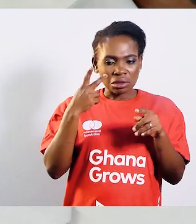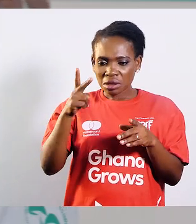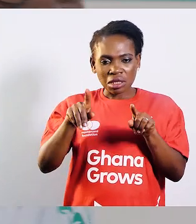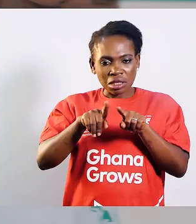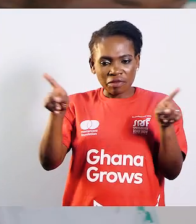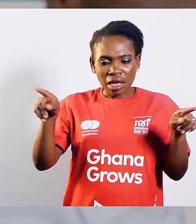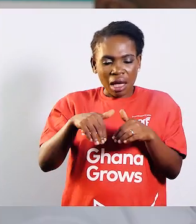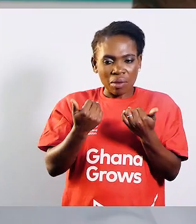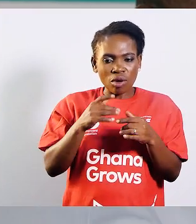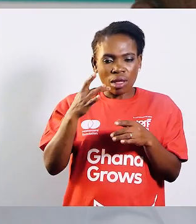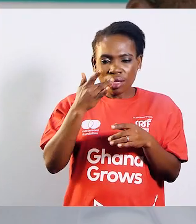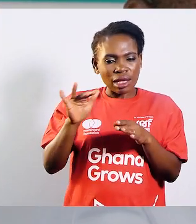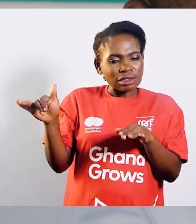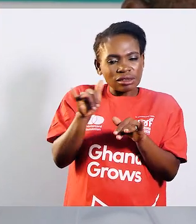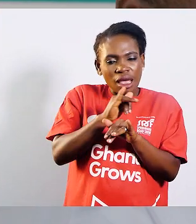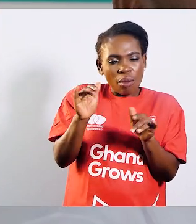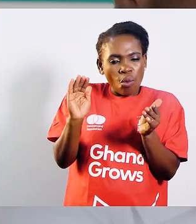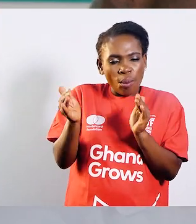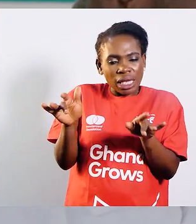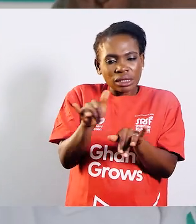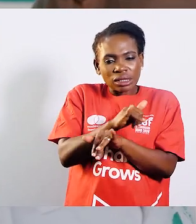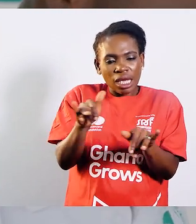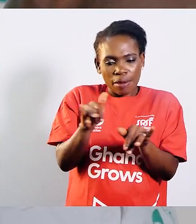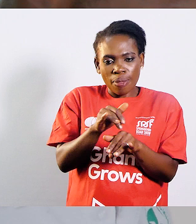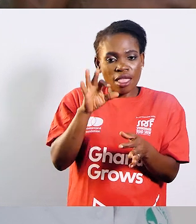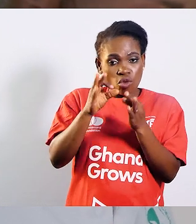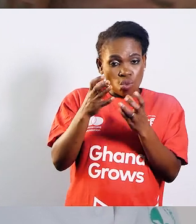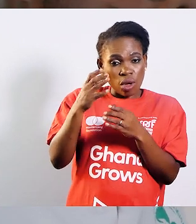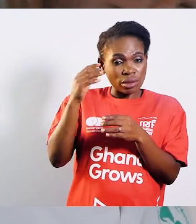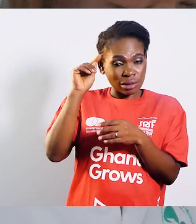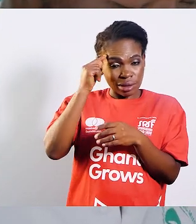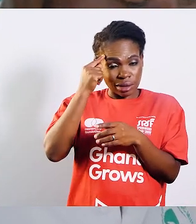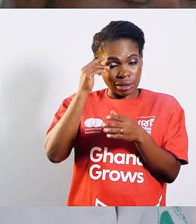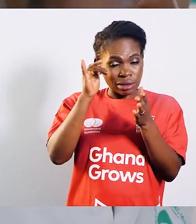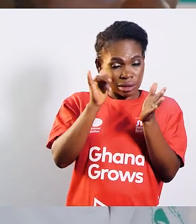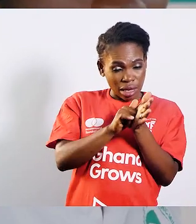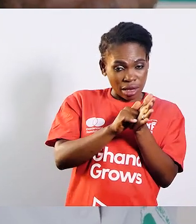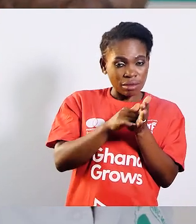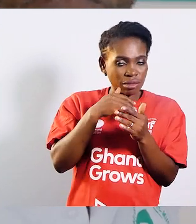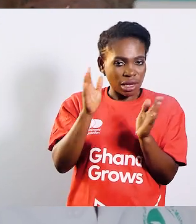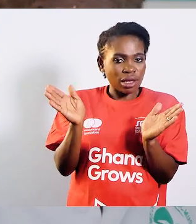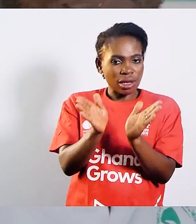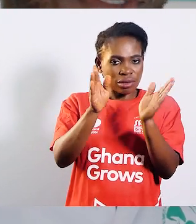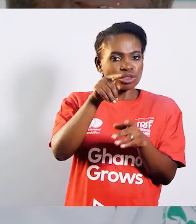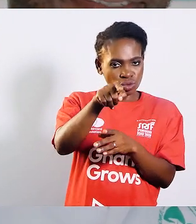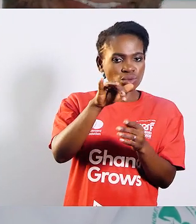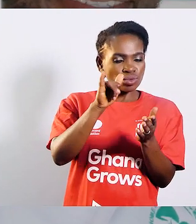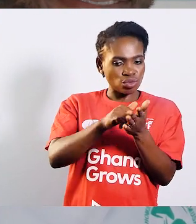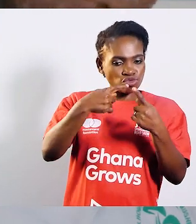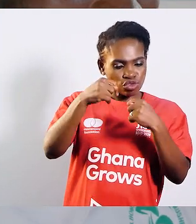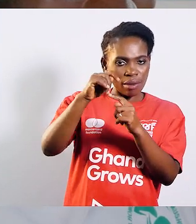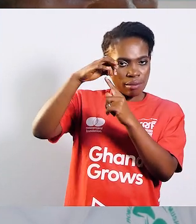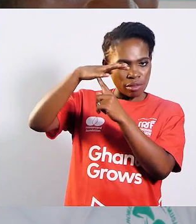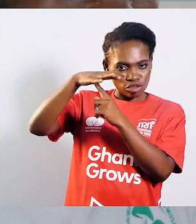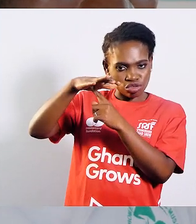Exactly. So if you haven't made up your mind about trying mushroom as a substitute for meat, maybe you should now, because